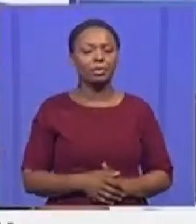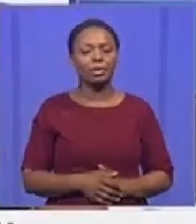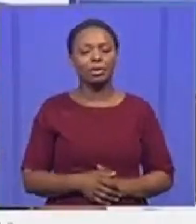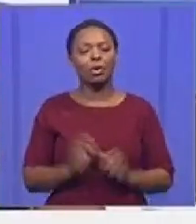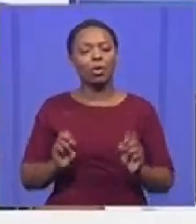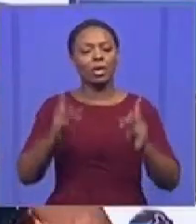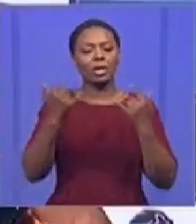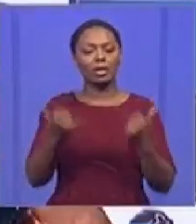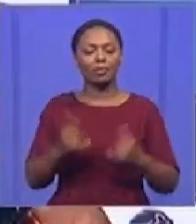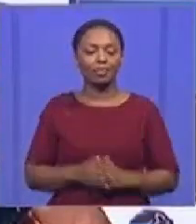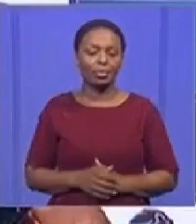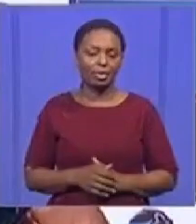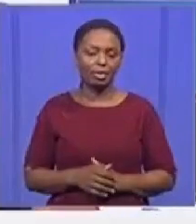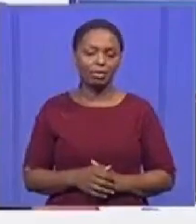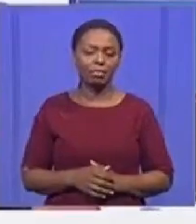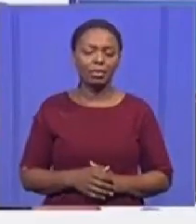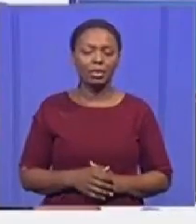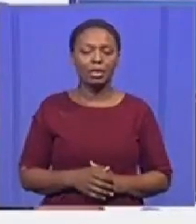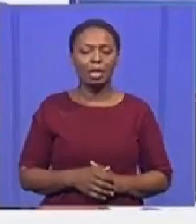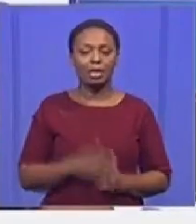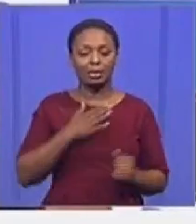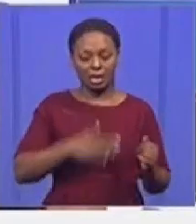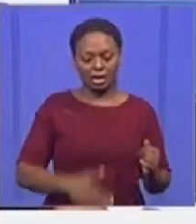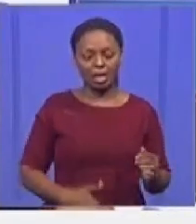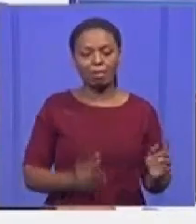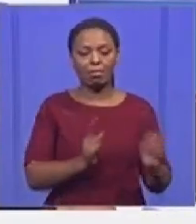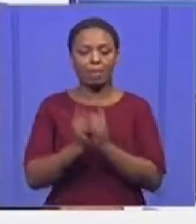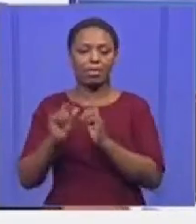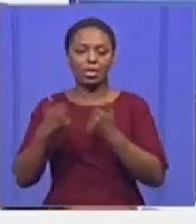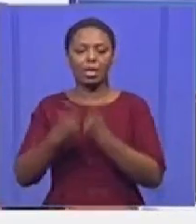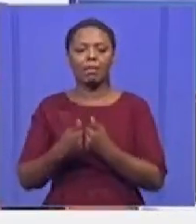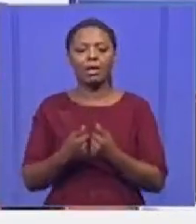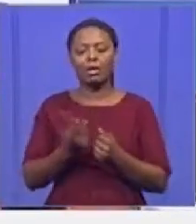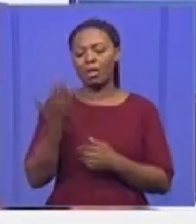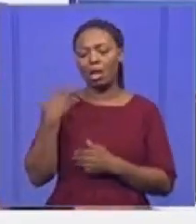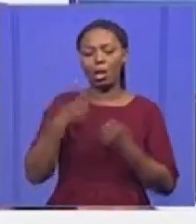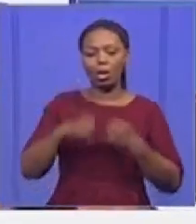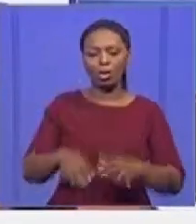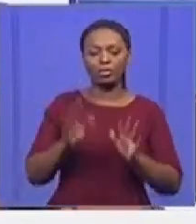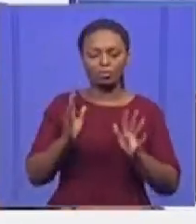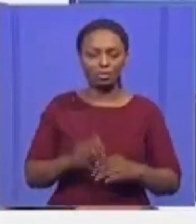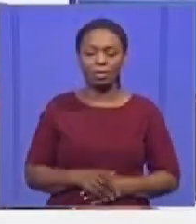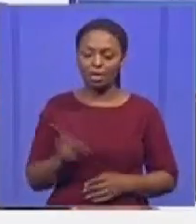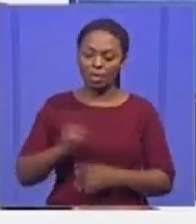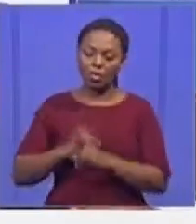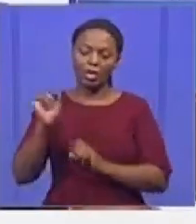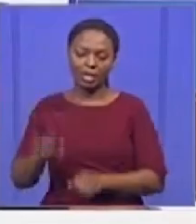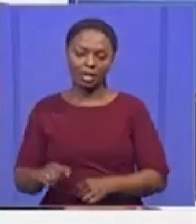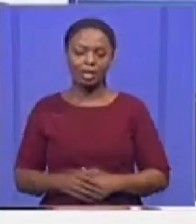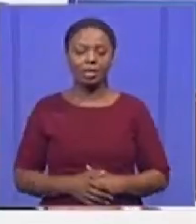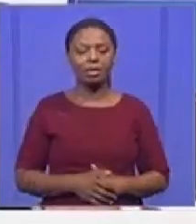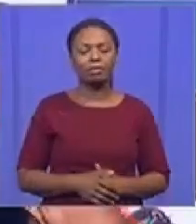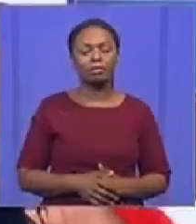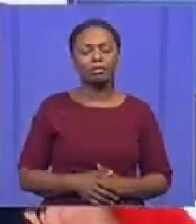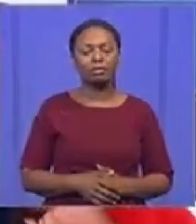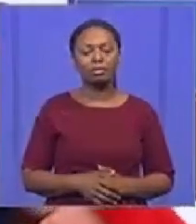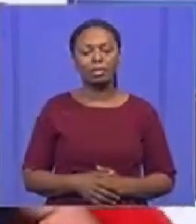you know. So obviously Sunday is going to be a difficult game. I mean, the last time out they did well with the opposition, so they beat us down in